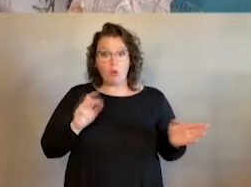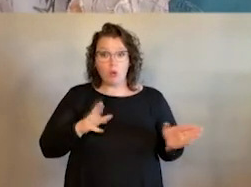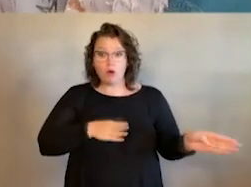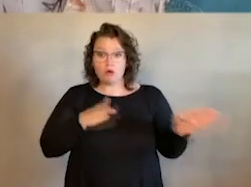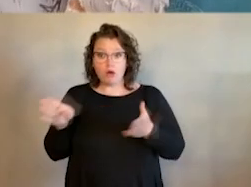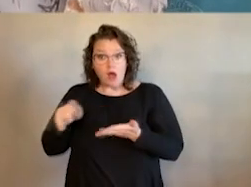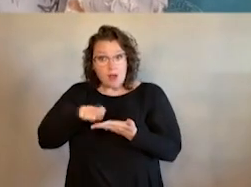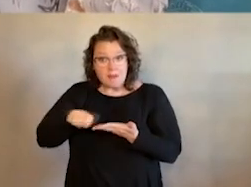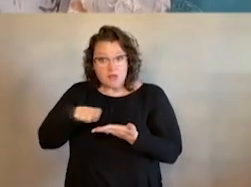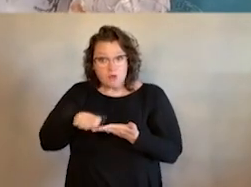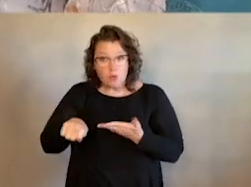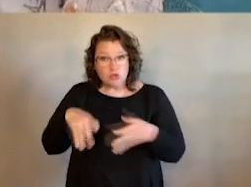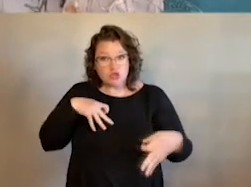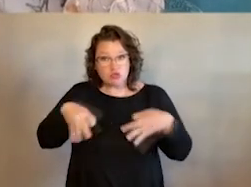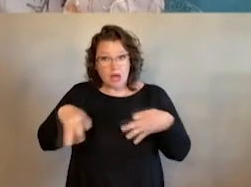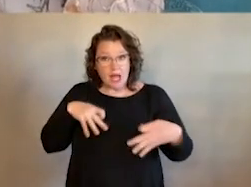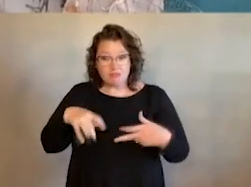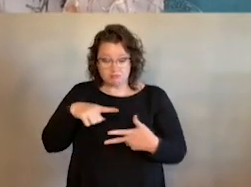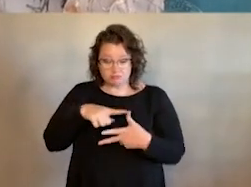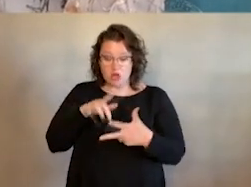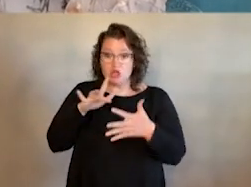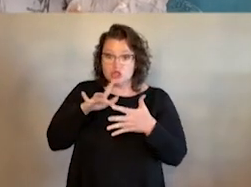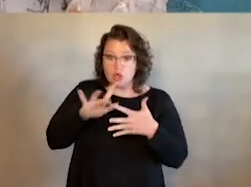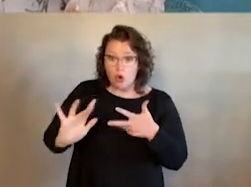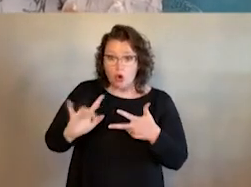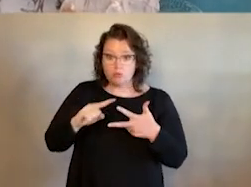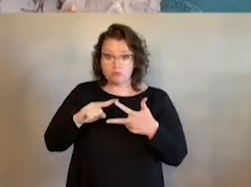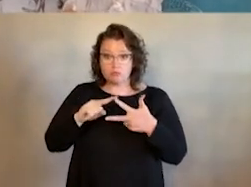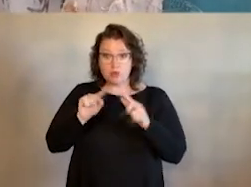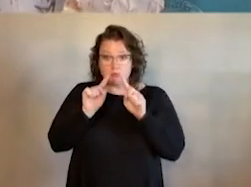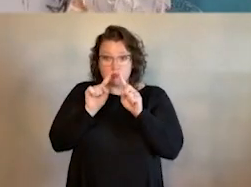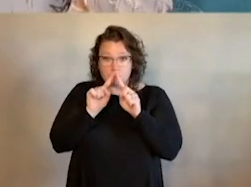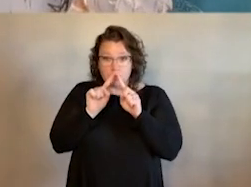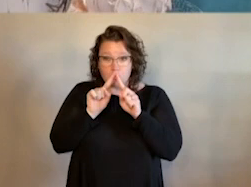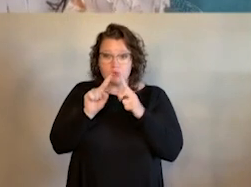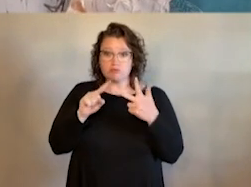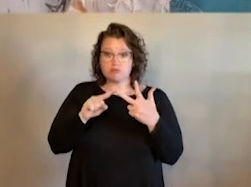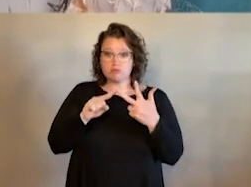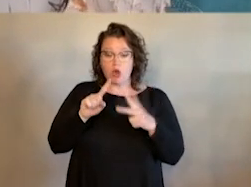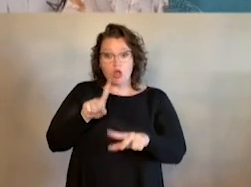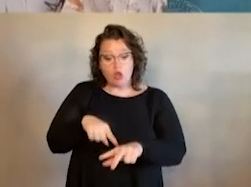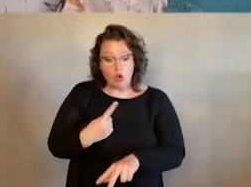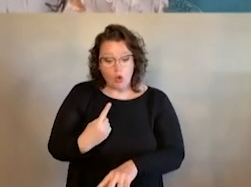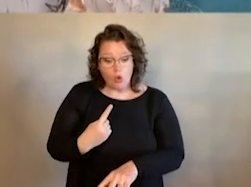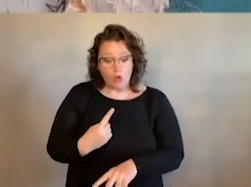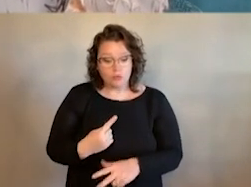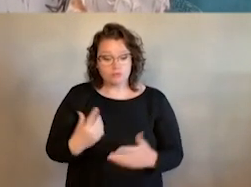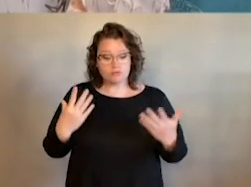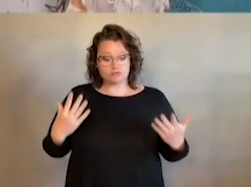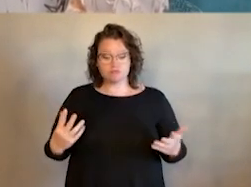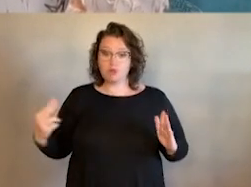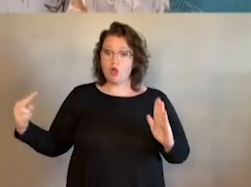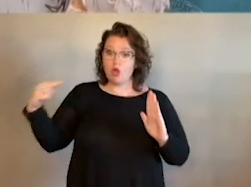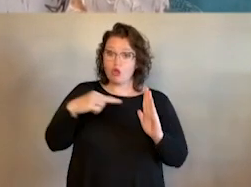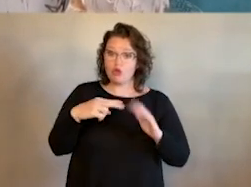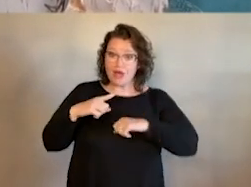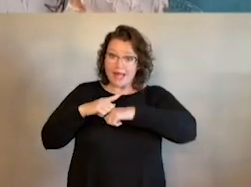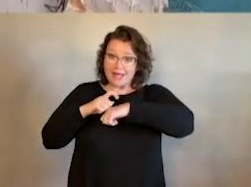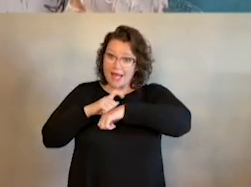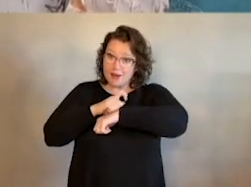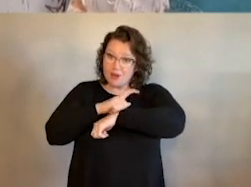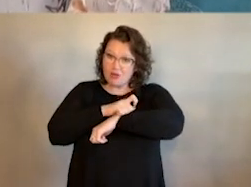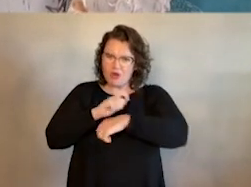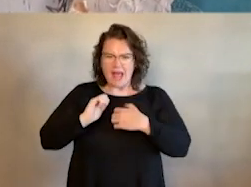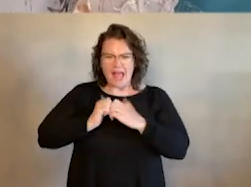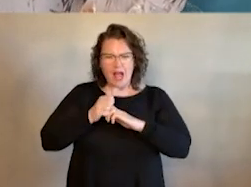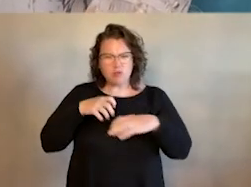the pencil, we could say that it is sharp, it is pointy, and it is long. Now, let's look at the caterpillar. What adjectives could we use